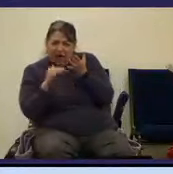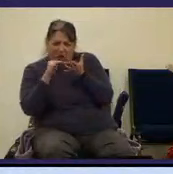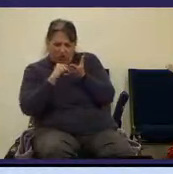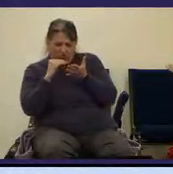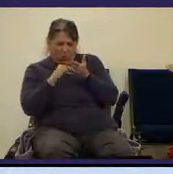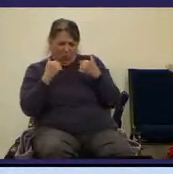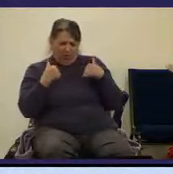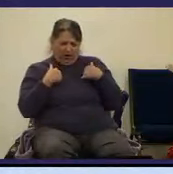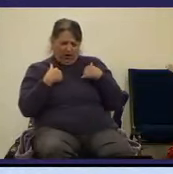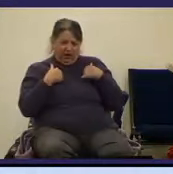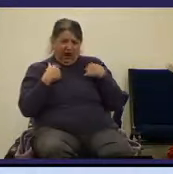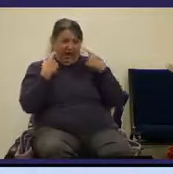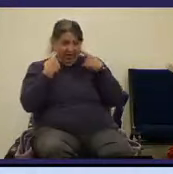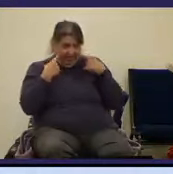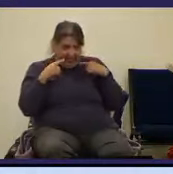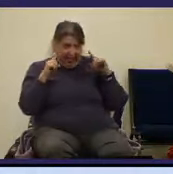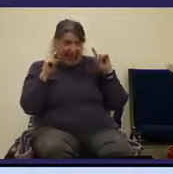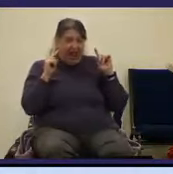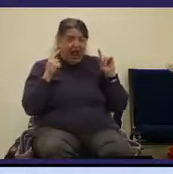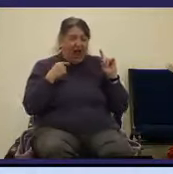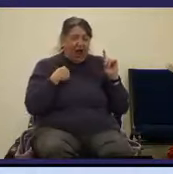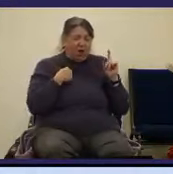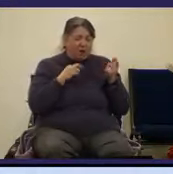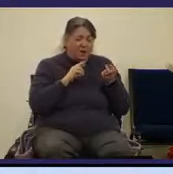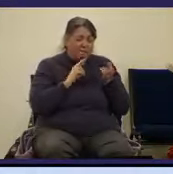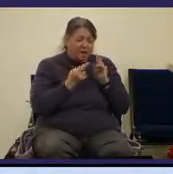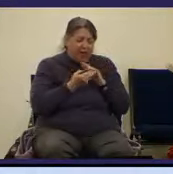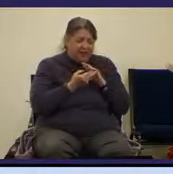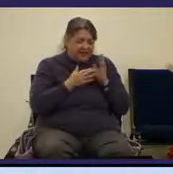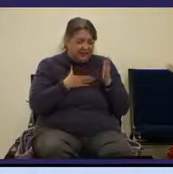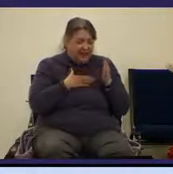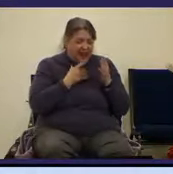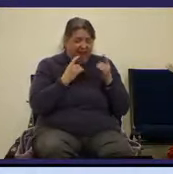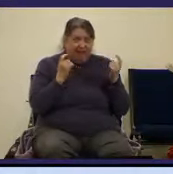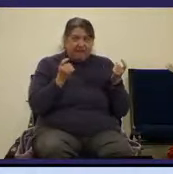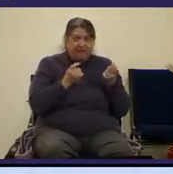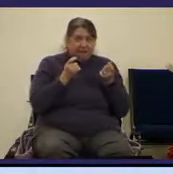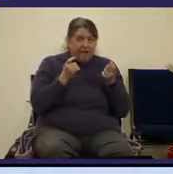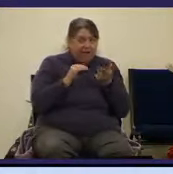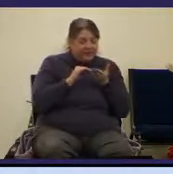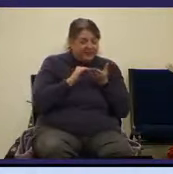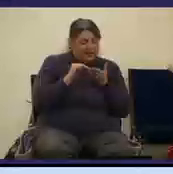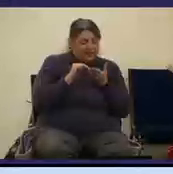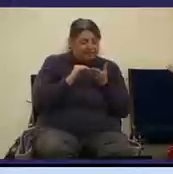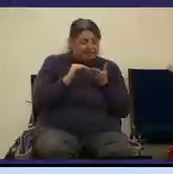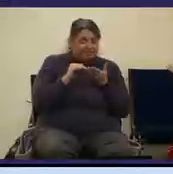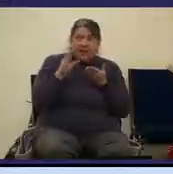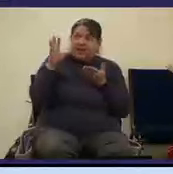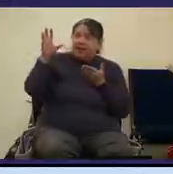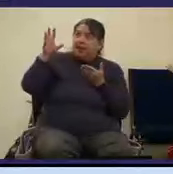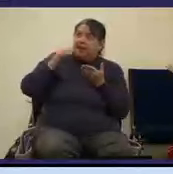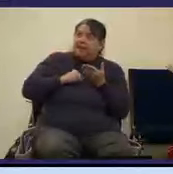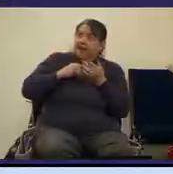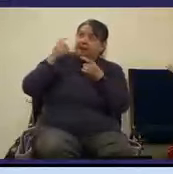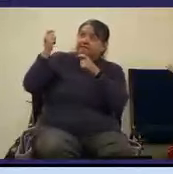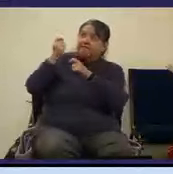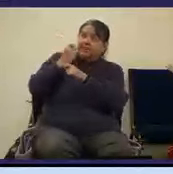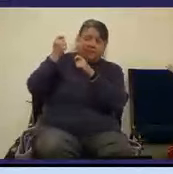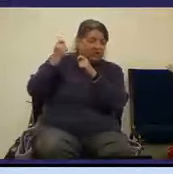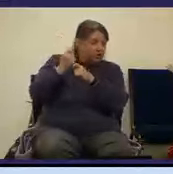blood atoning. Then I repented of my sins and won